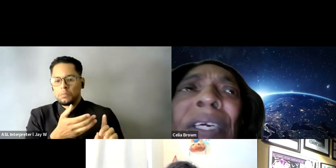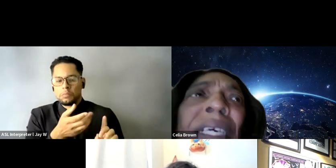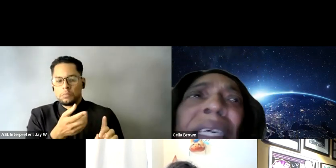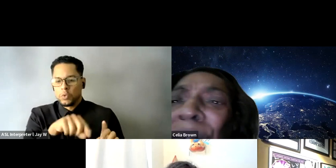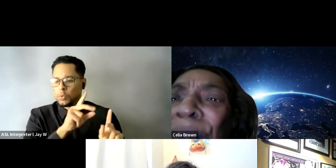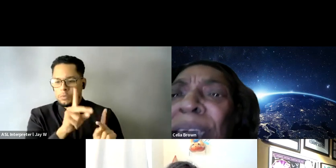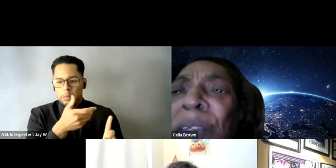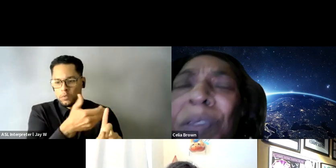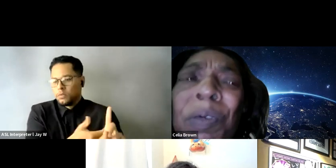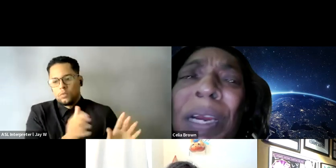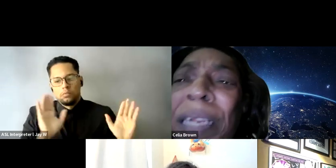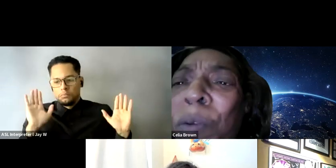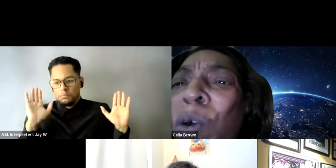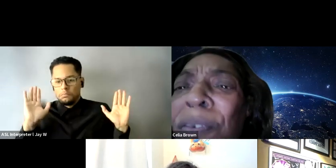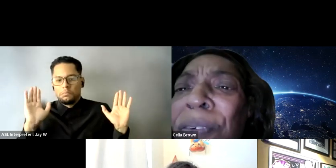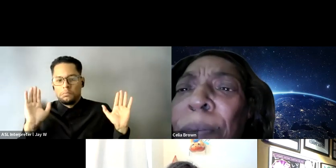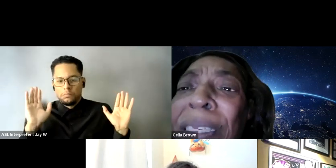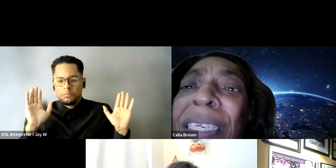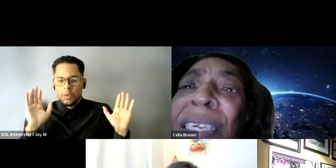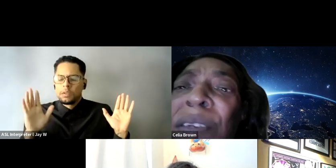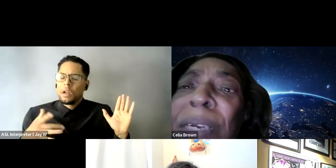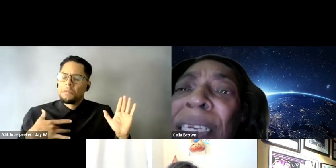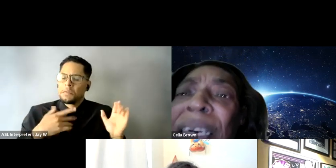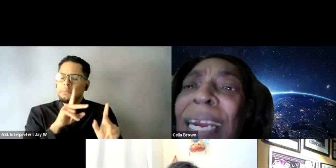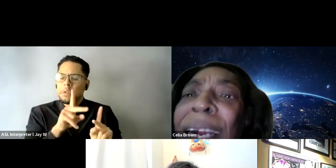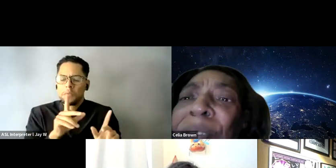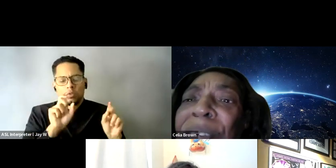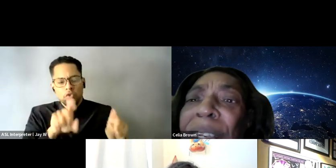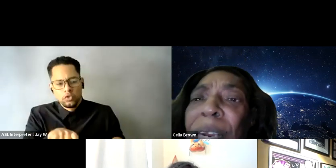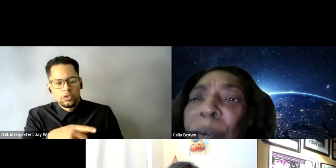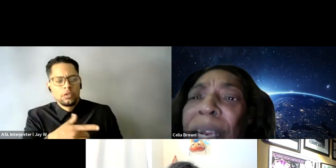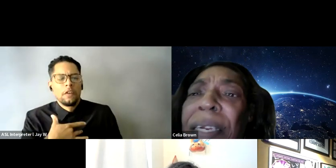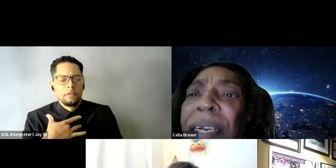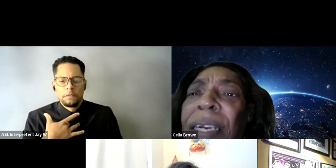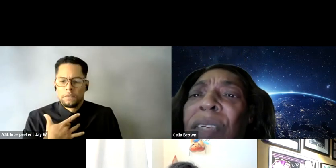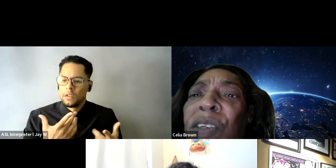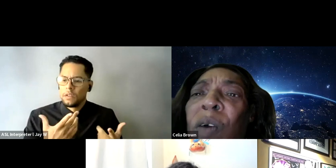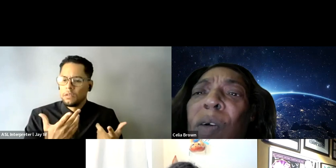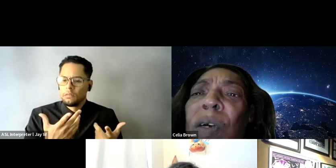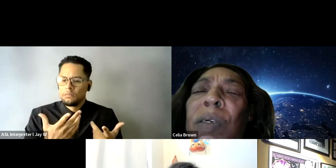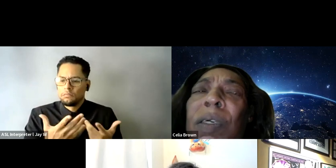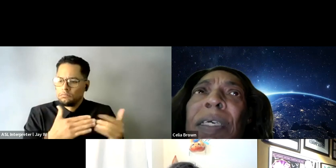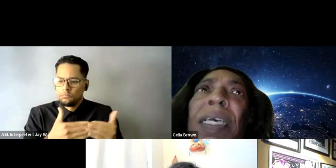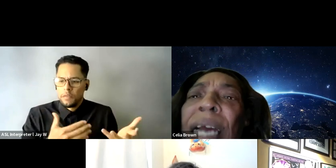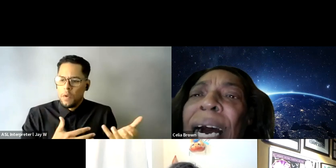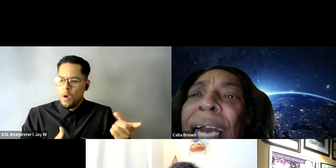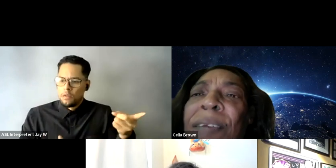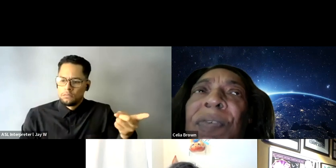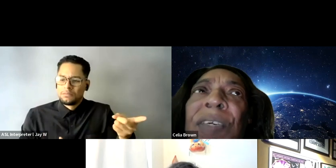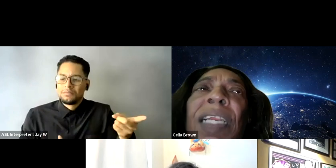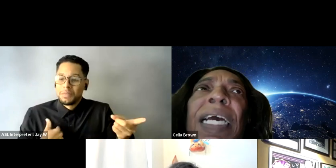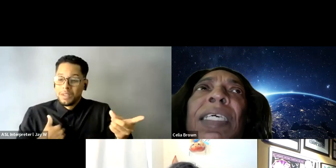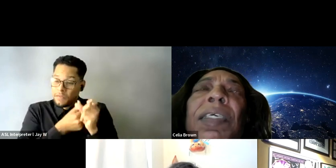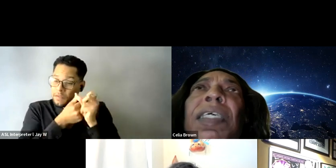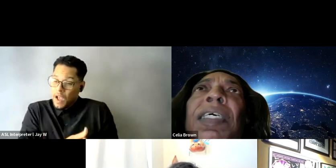should feel the way they want to feel, but that doesn't mean that I have to feel that way. So I